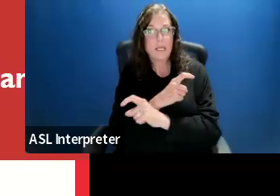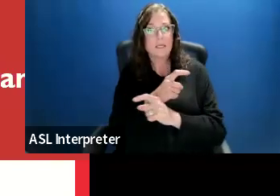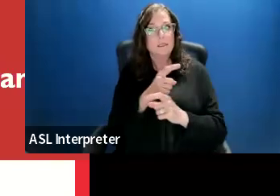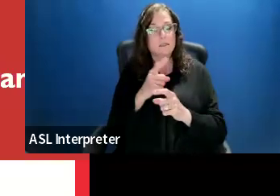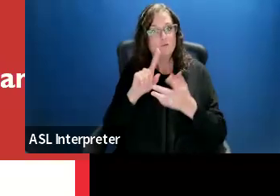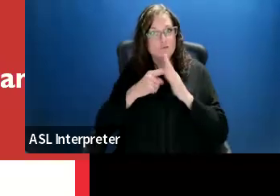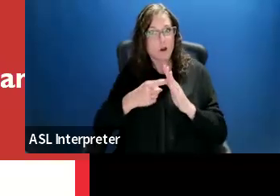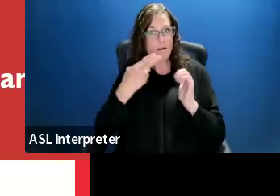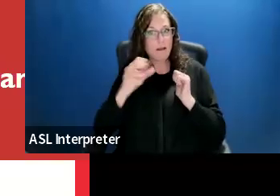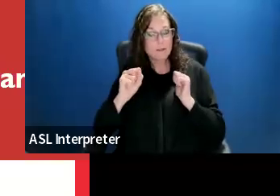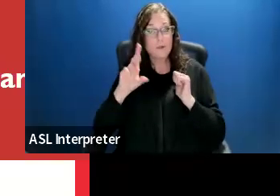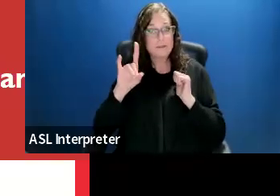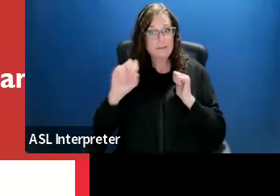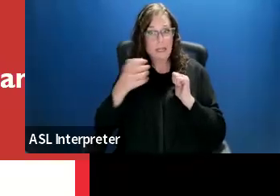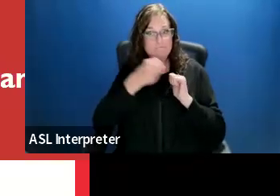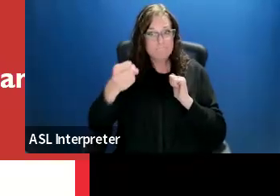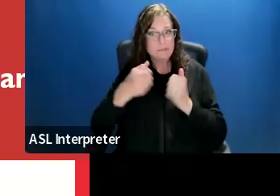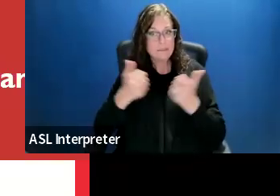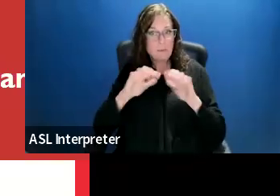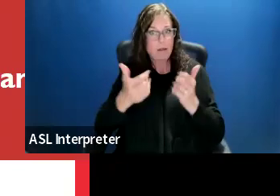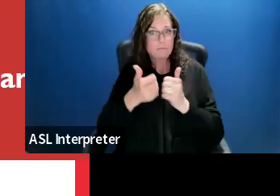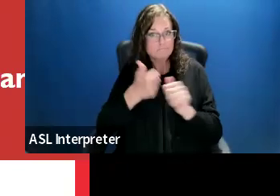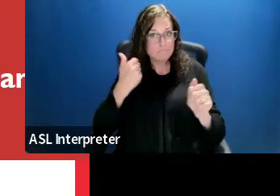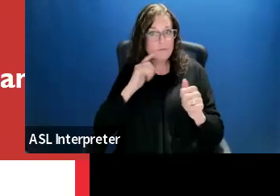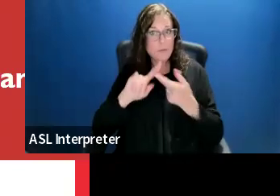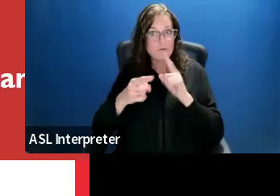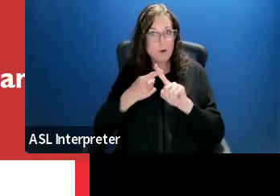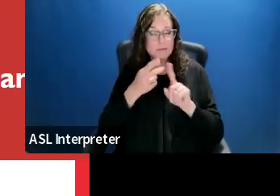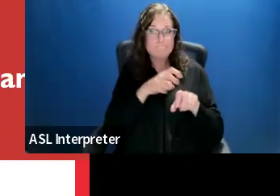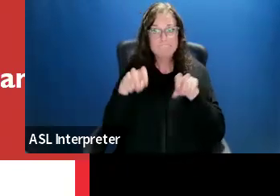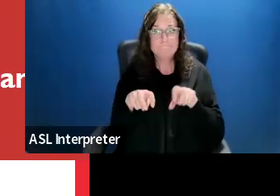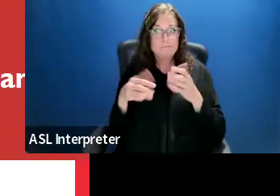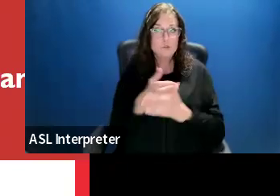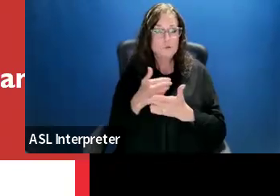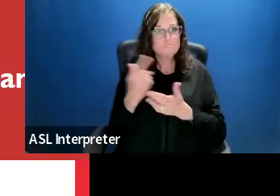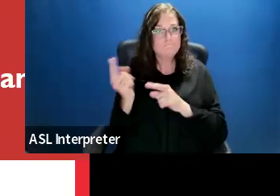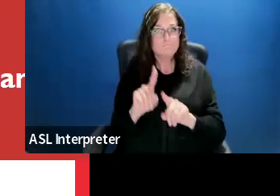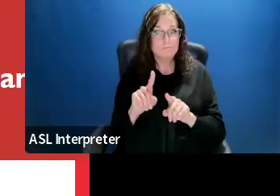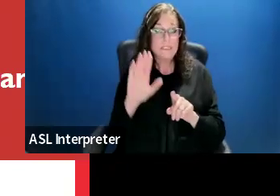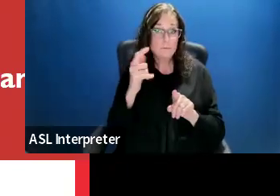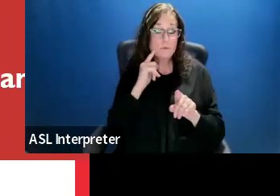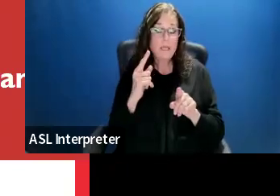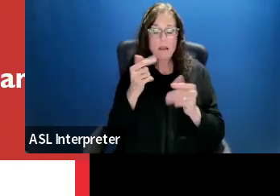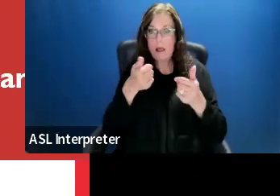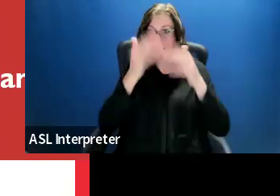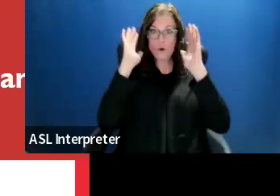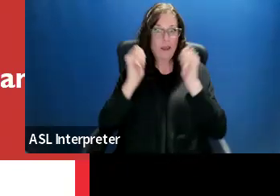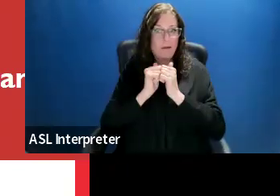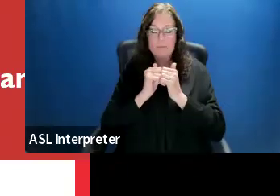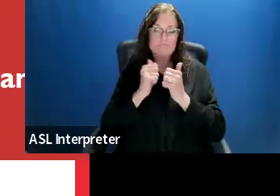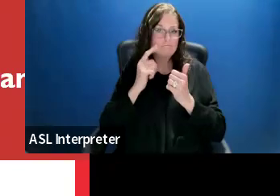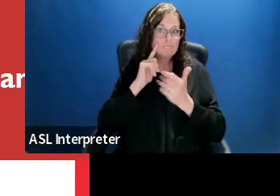school when Danny is put in a separate class away from her friends and sat next to a good-looking newcomer, and he seems to be head over heels for